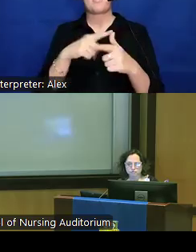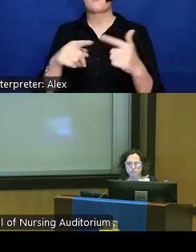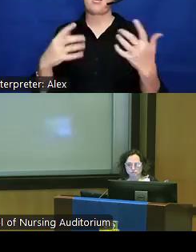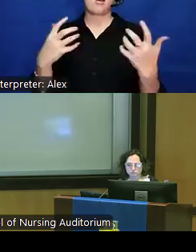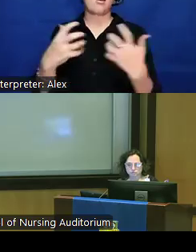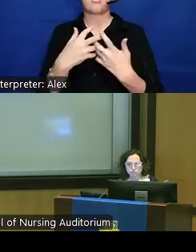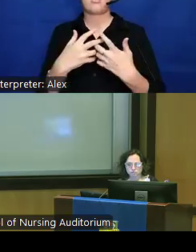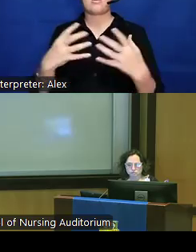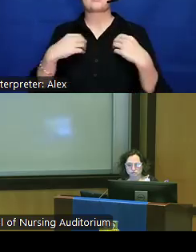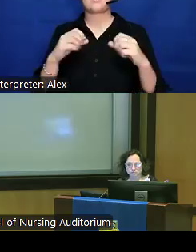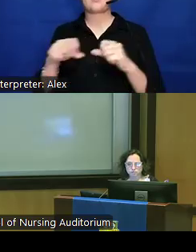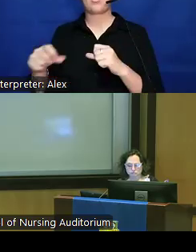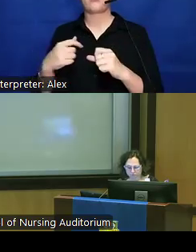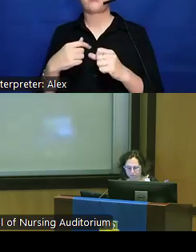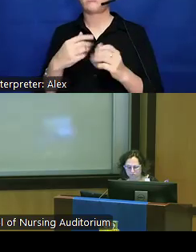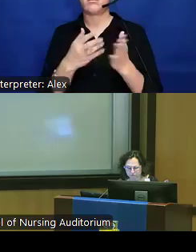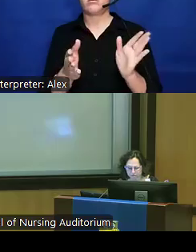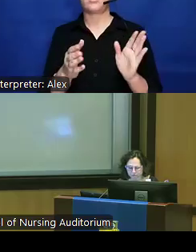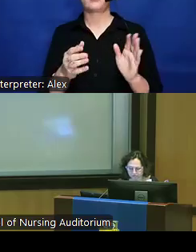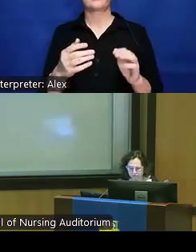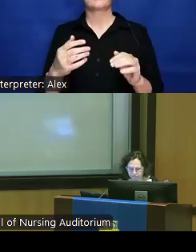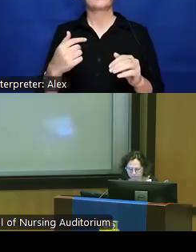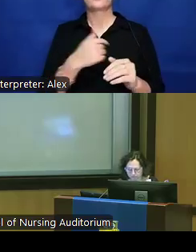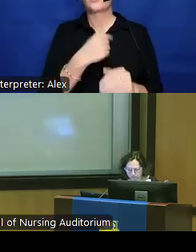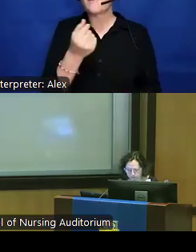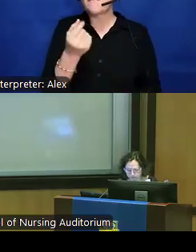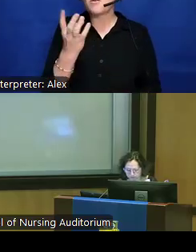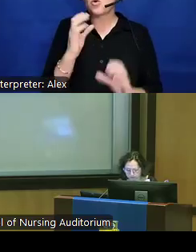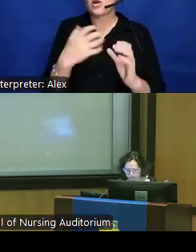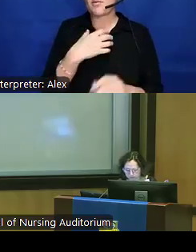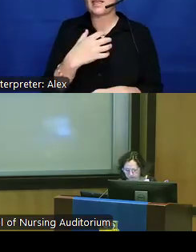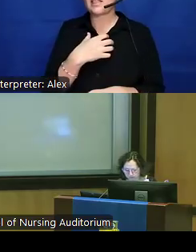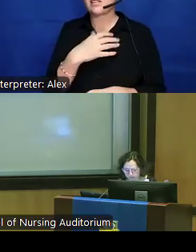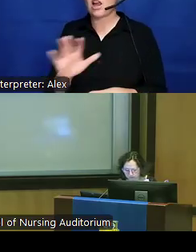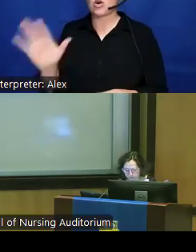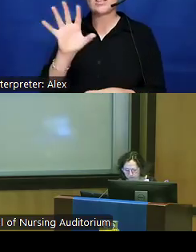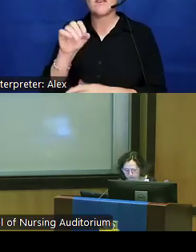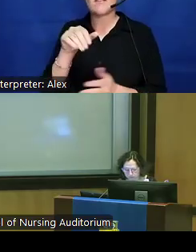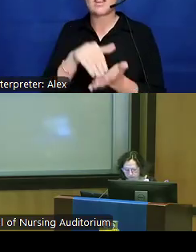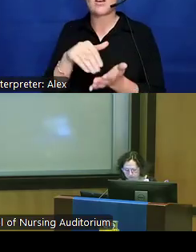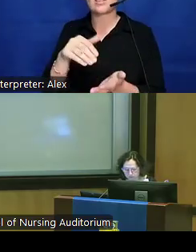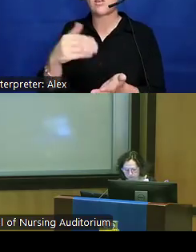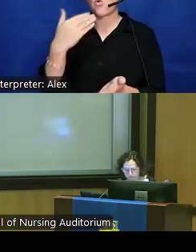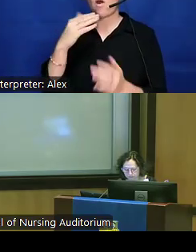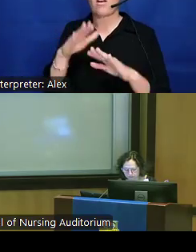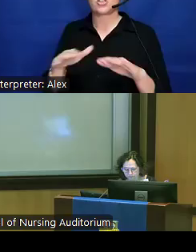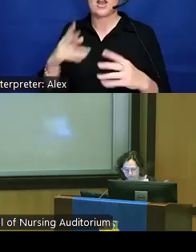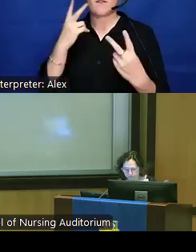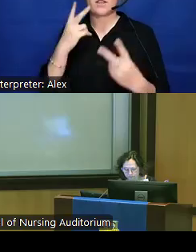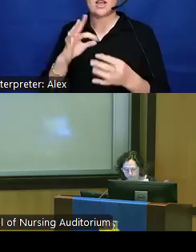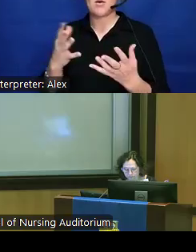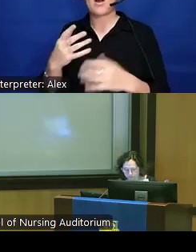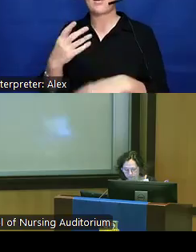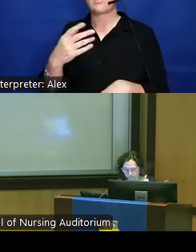board. And I'll tell you, we got very few complaints across 50,000 well-child visits about pediatricians having